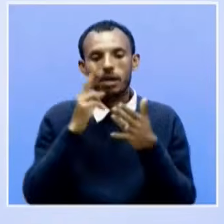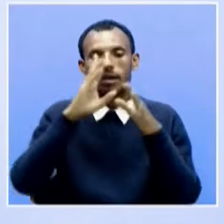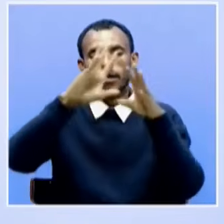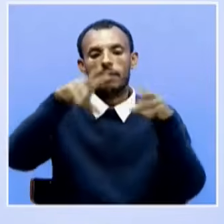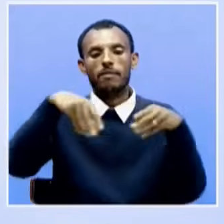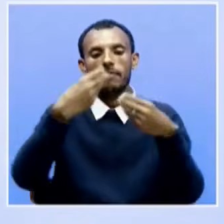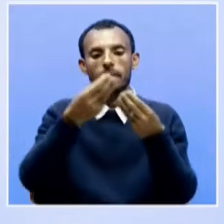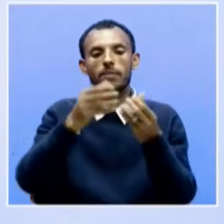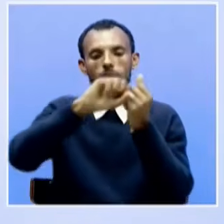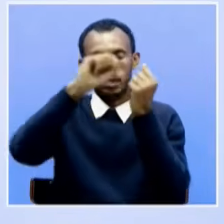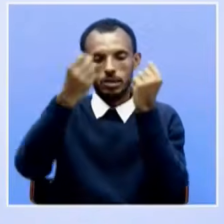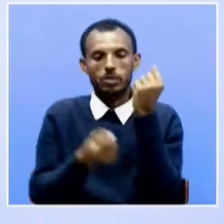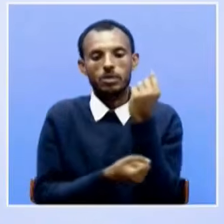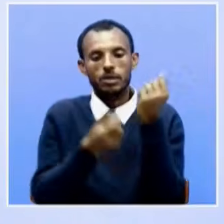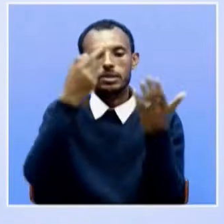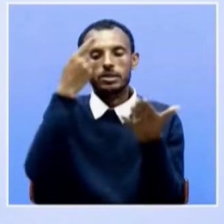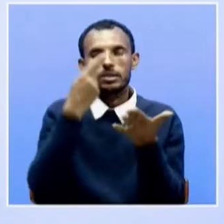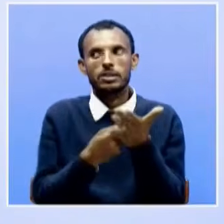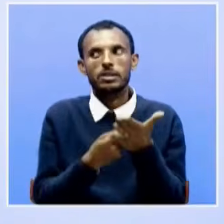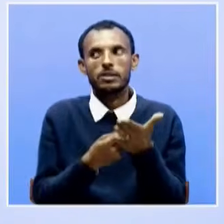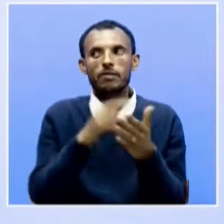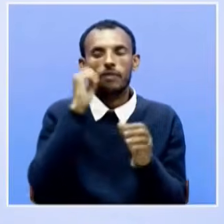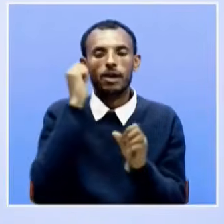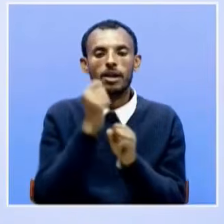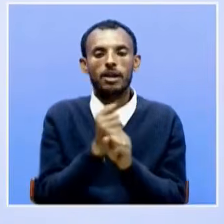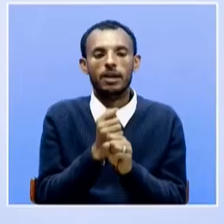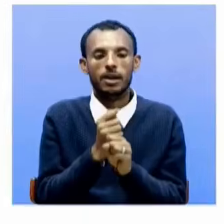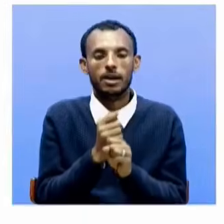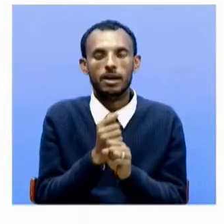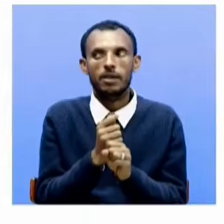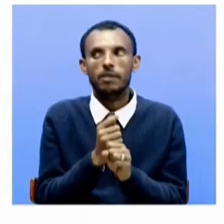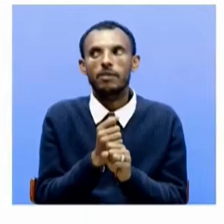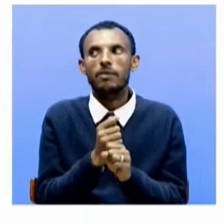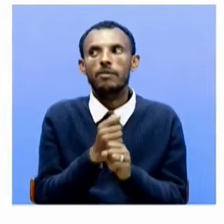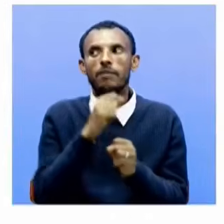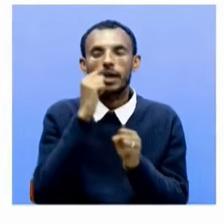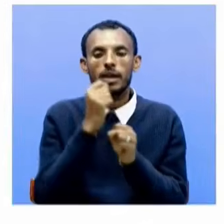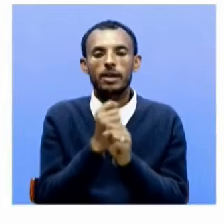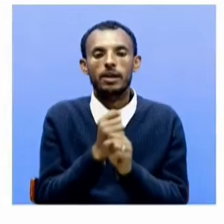So based on this, find